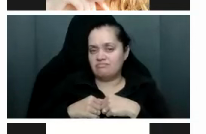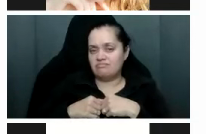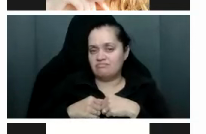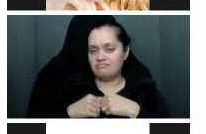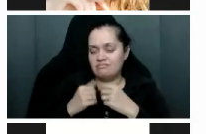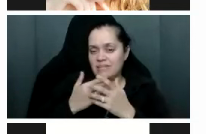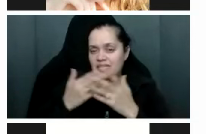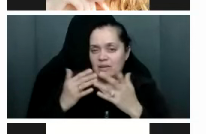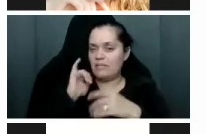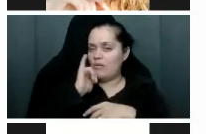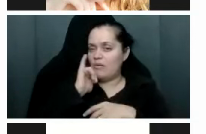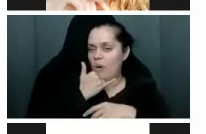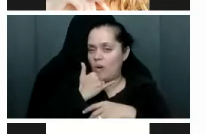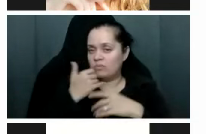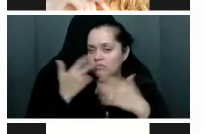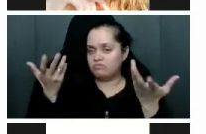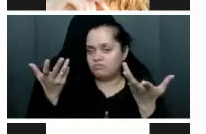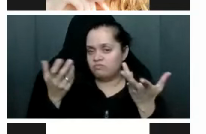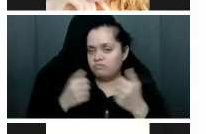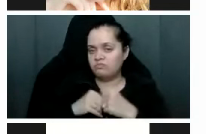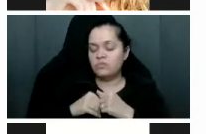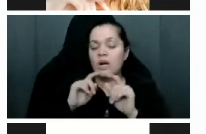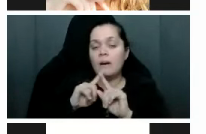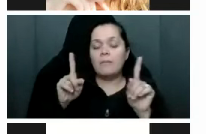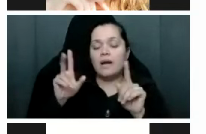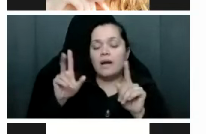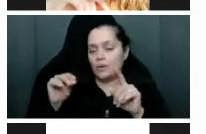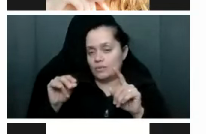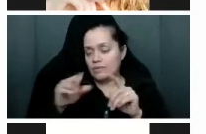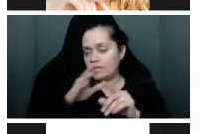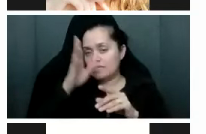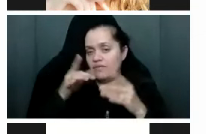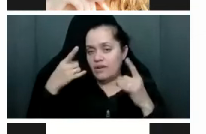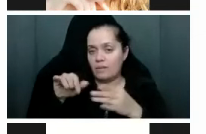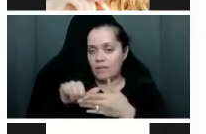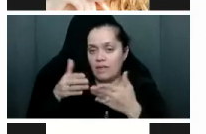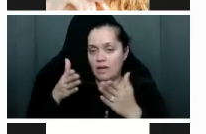gone wrong. But no, that's never happened that way.